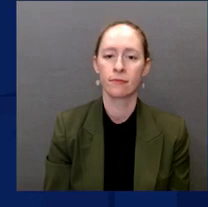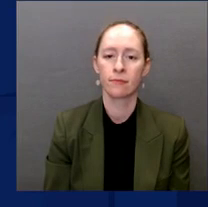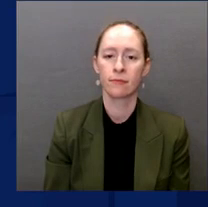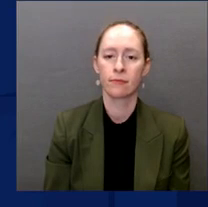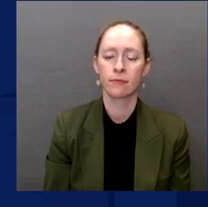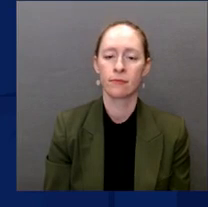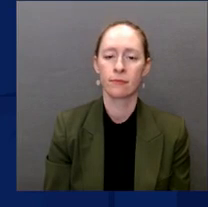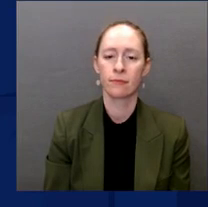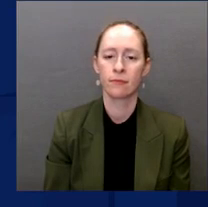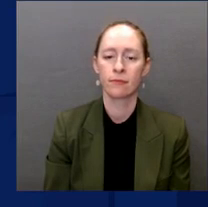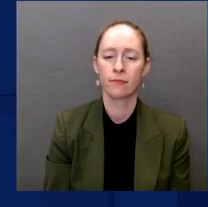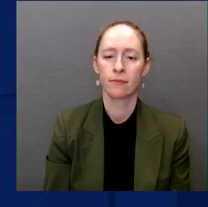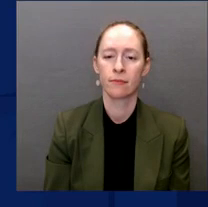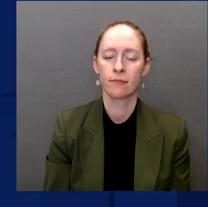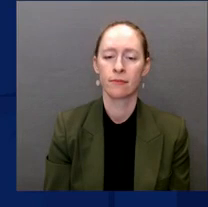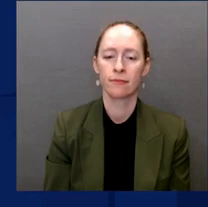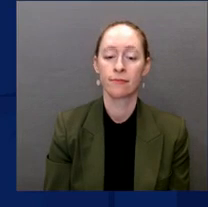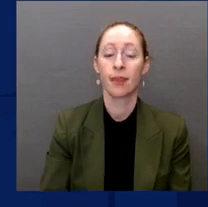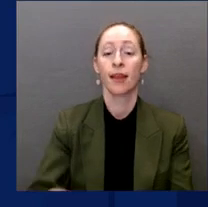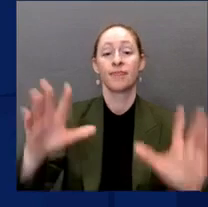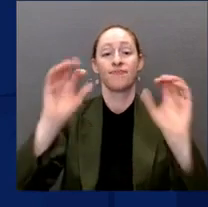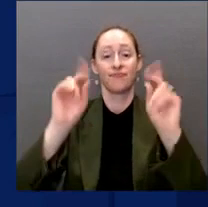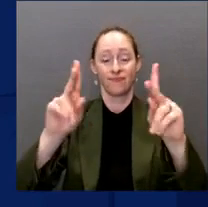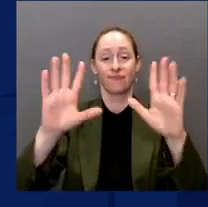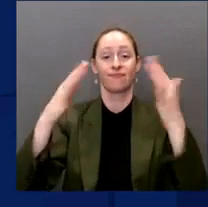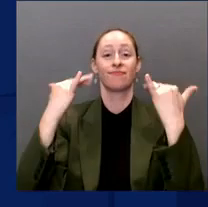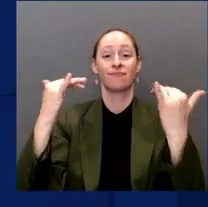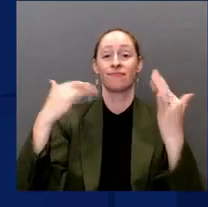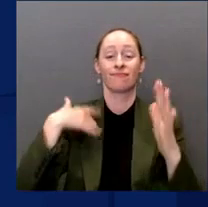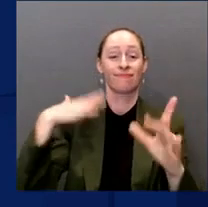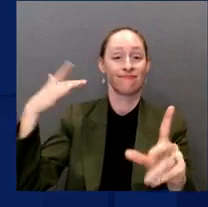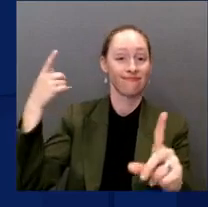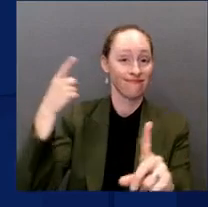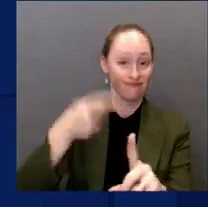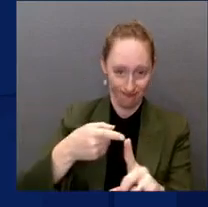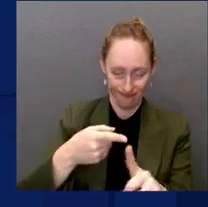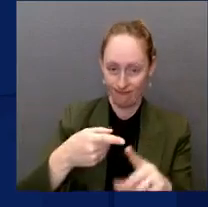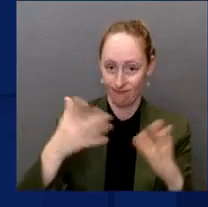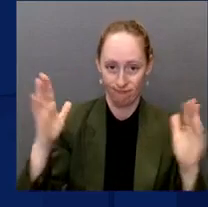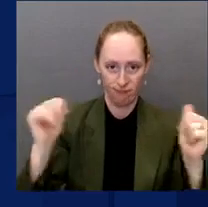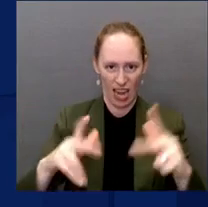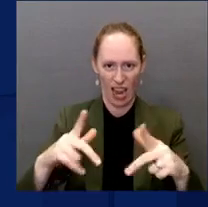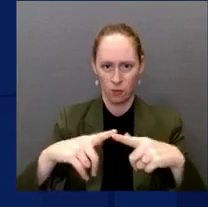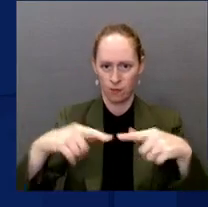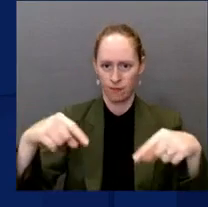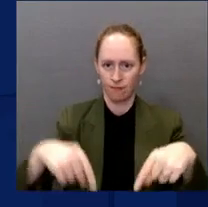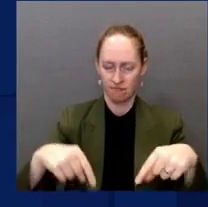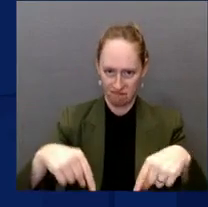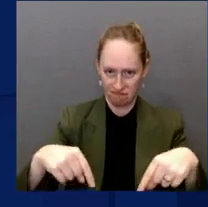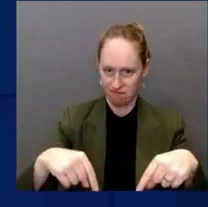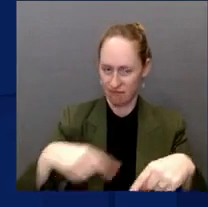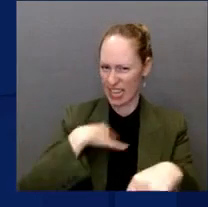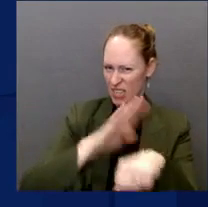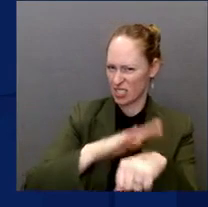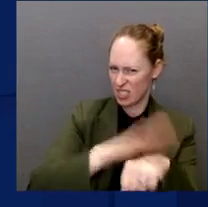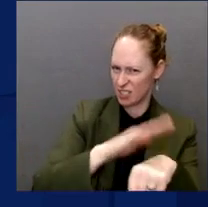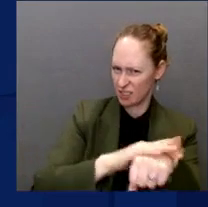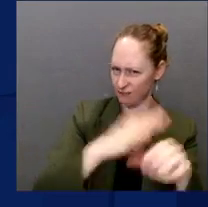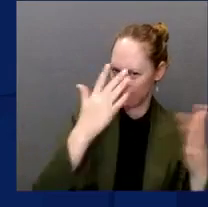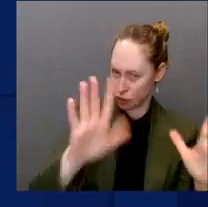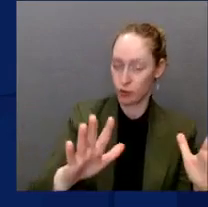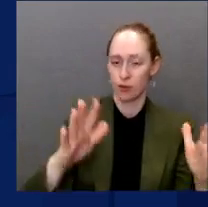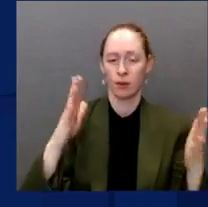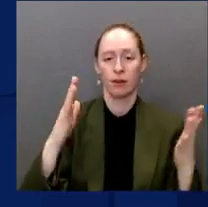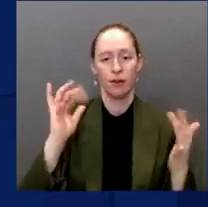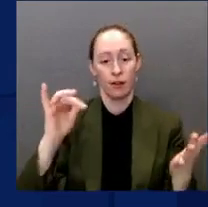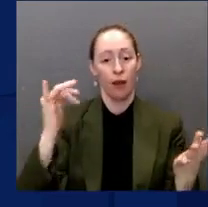Now, to why we're all here for this on this historic day. The Secretary of Agriculture already said anything, so I'm